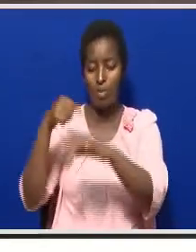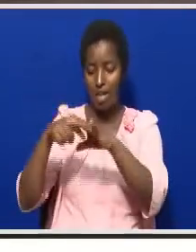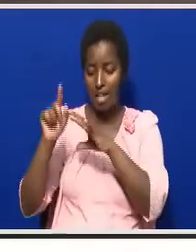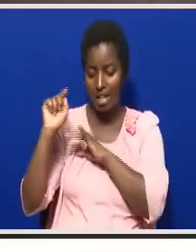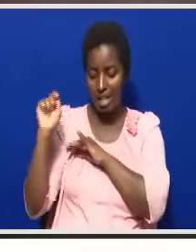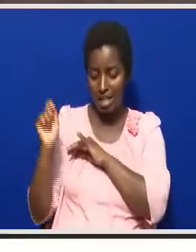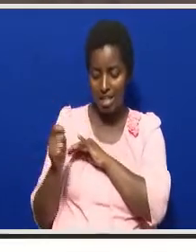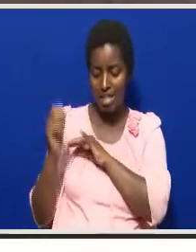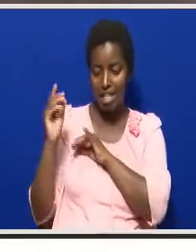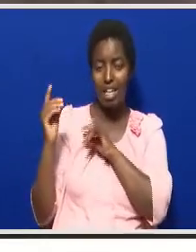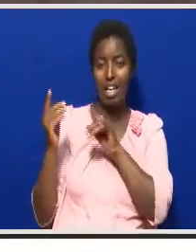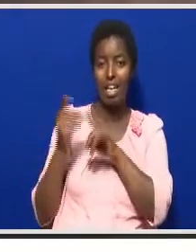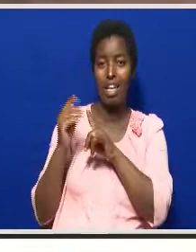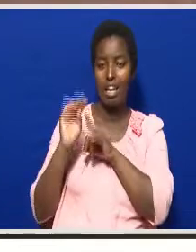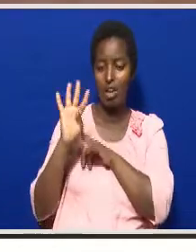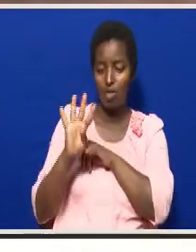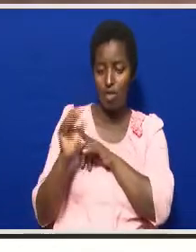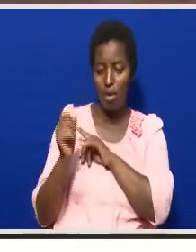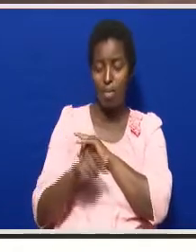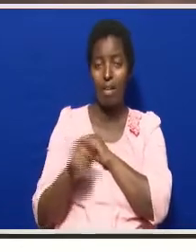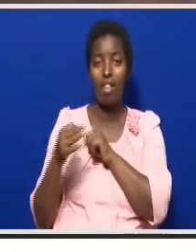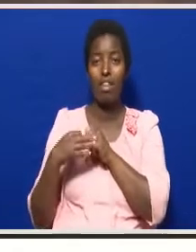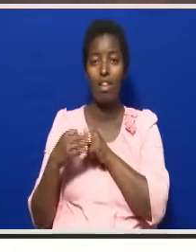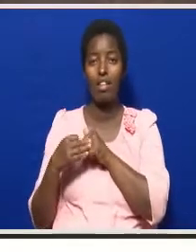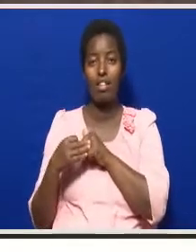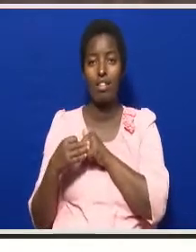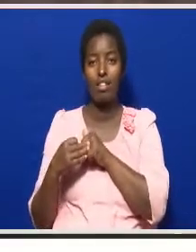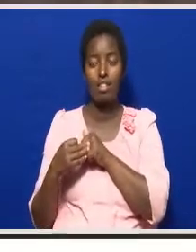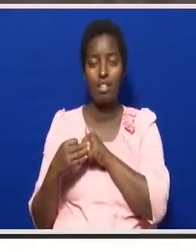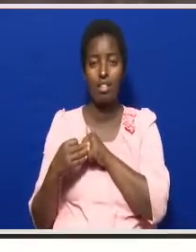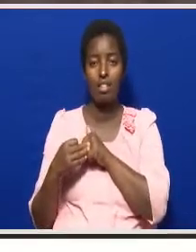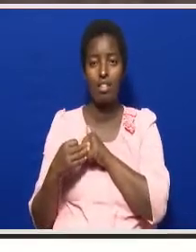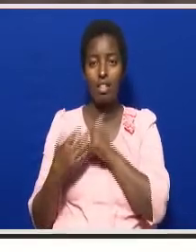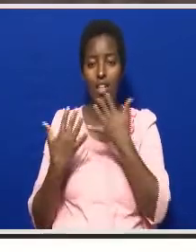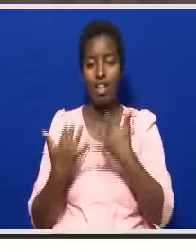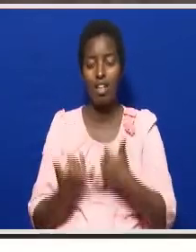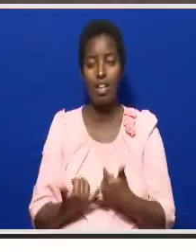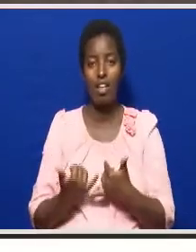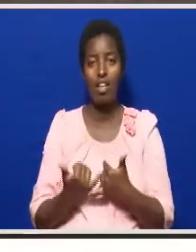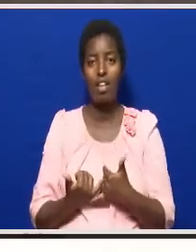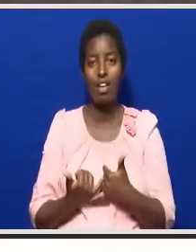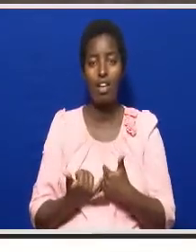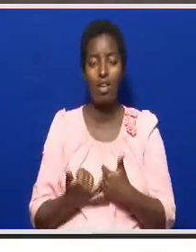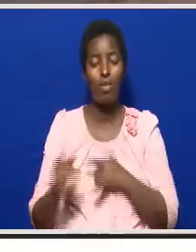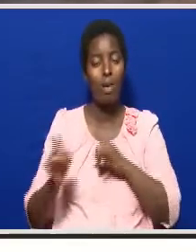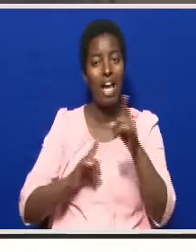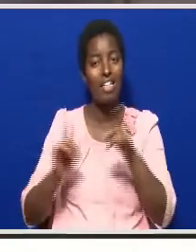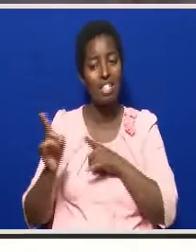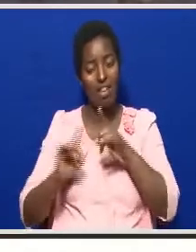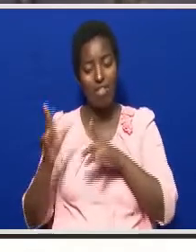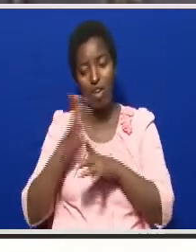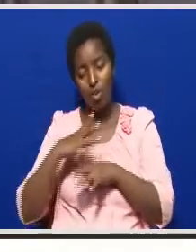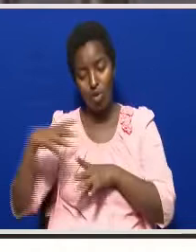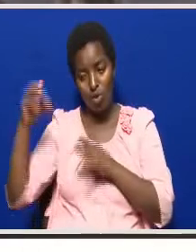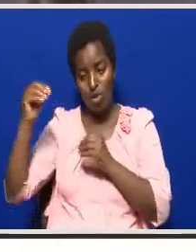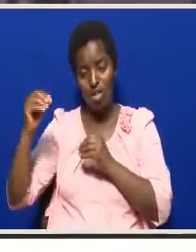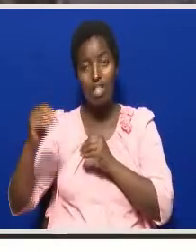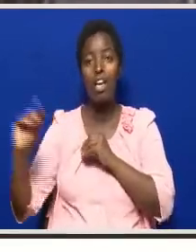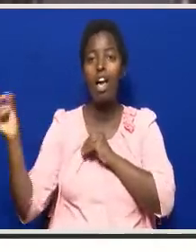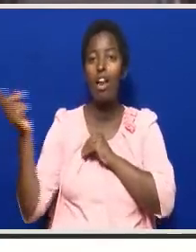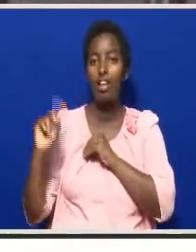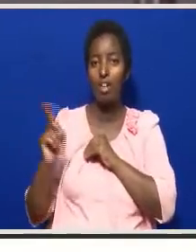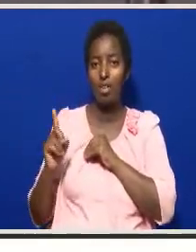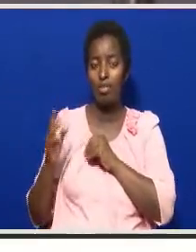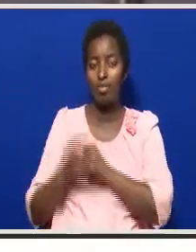Kenya on the 4th of August and now we are on our way to Nairobi. Some of the countries that are